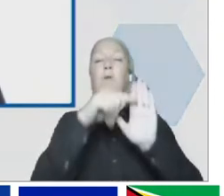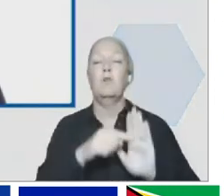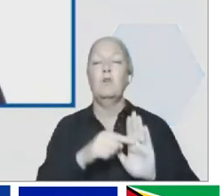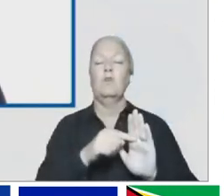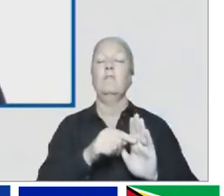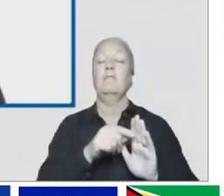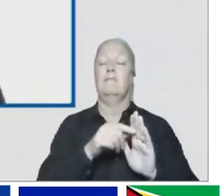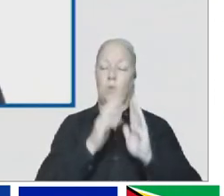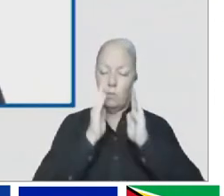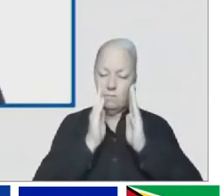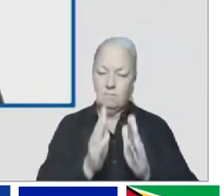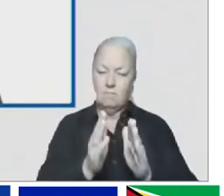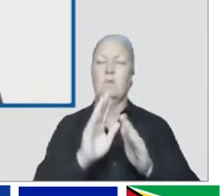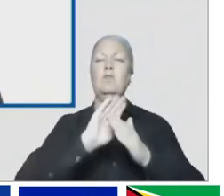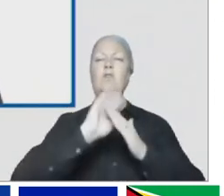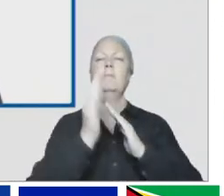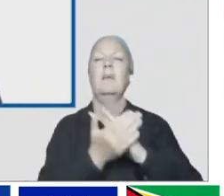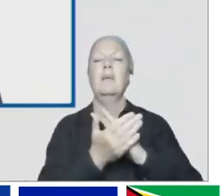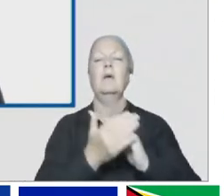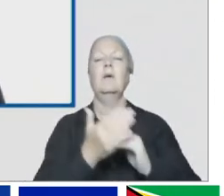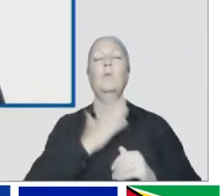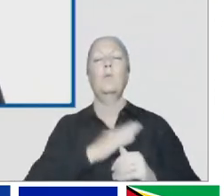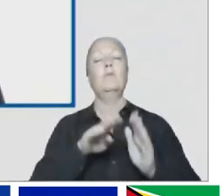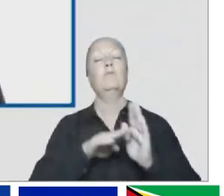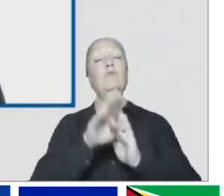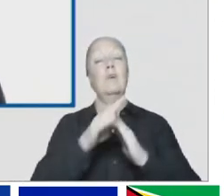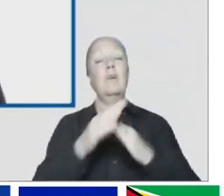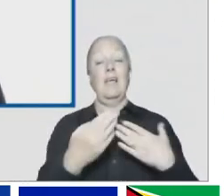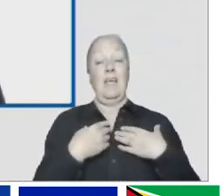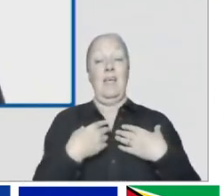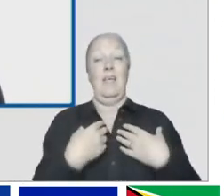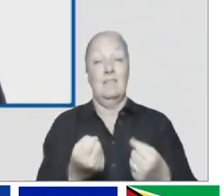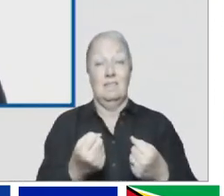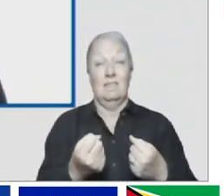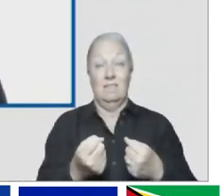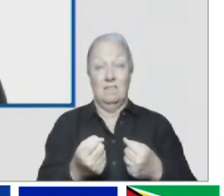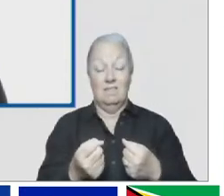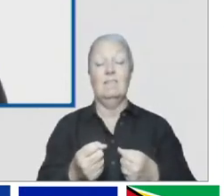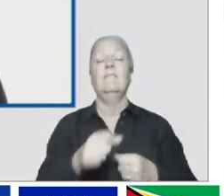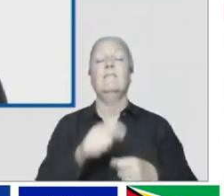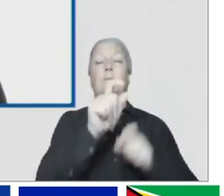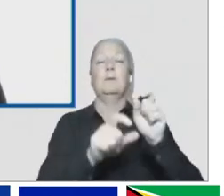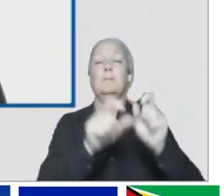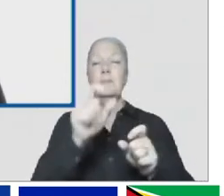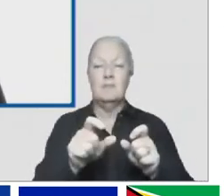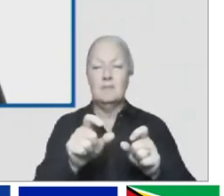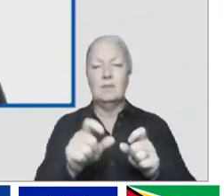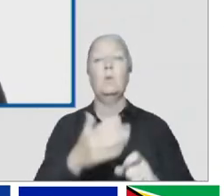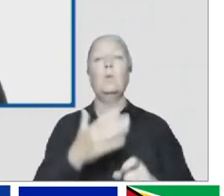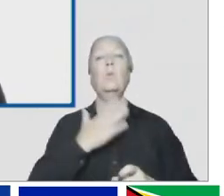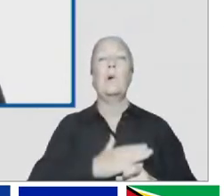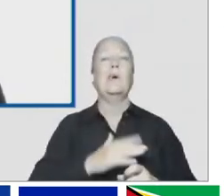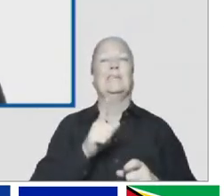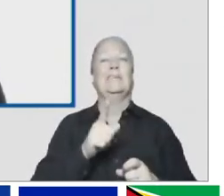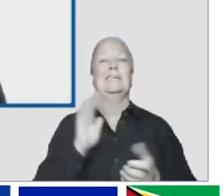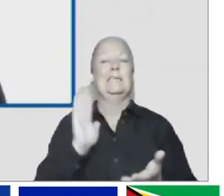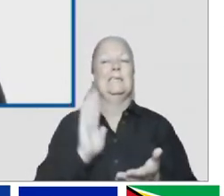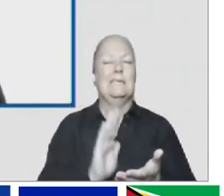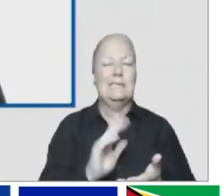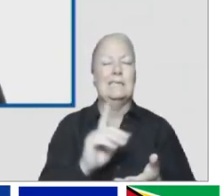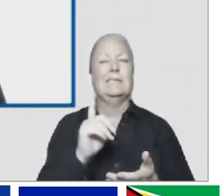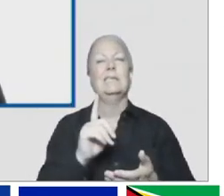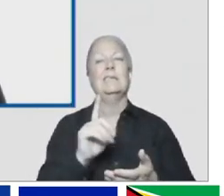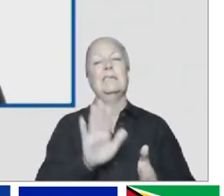health status of all its citizens by reducing the morbidity and mortality and associated costs of